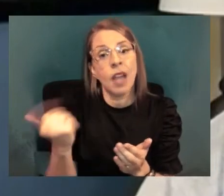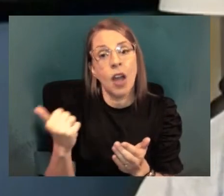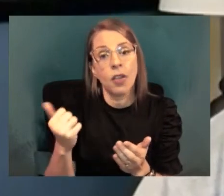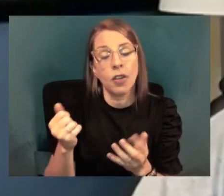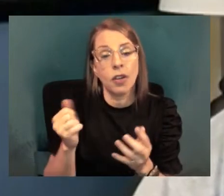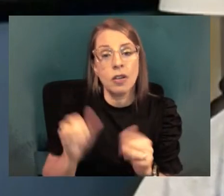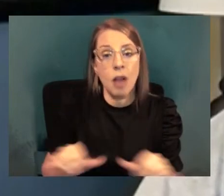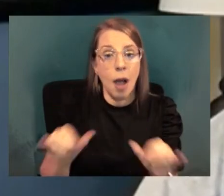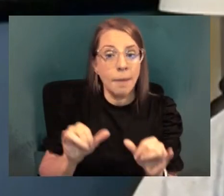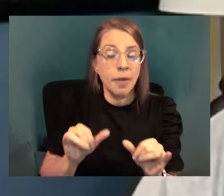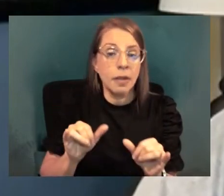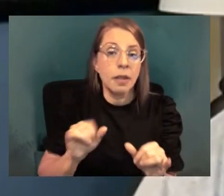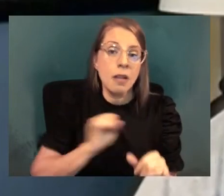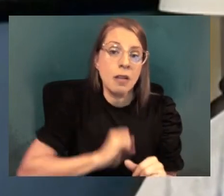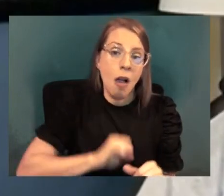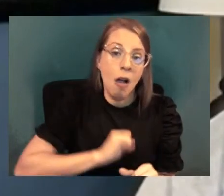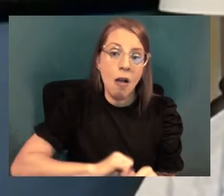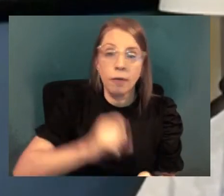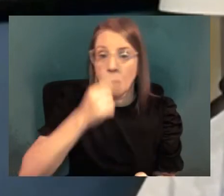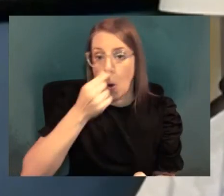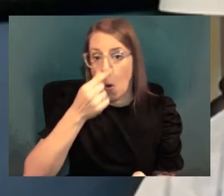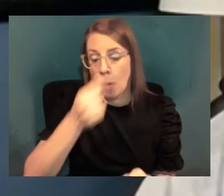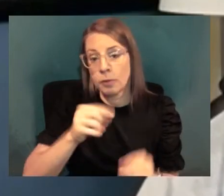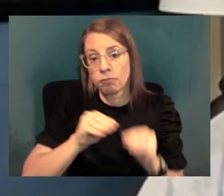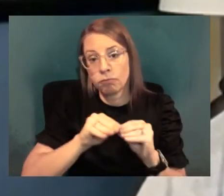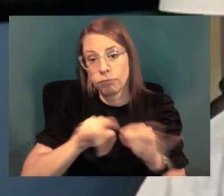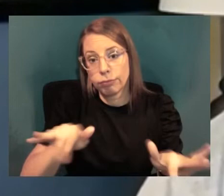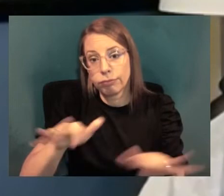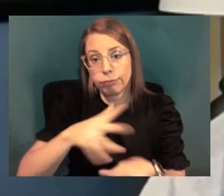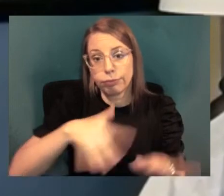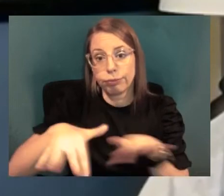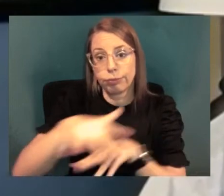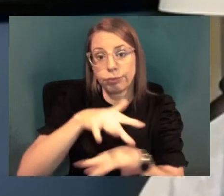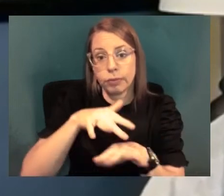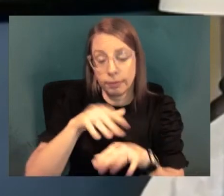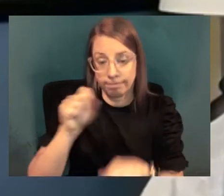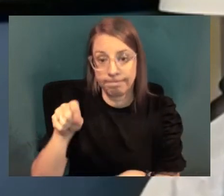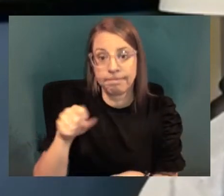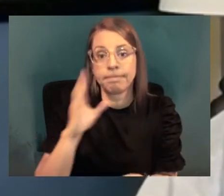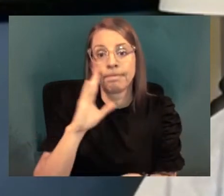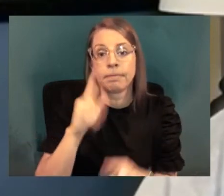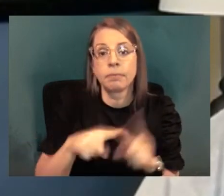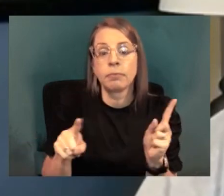cough and cold viruses that are circulating. So the best way to be sure is just go get